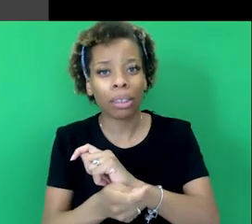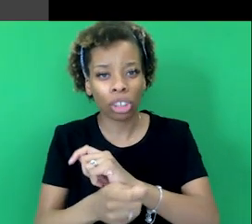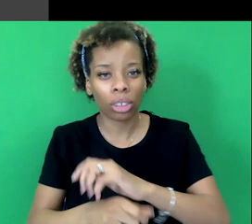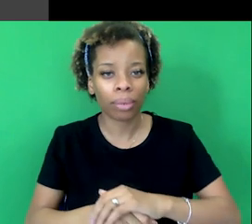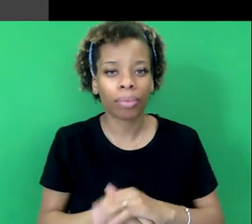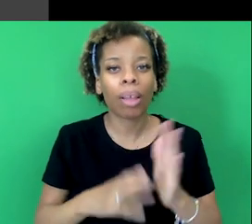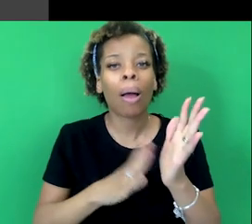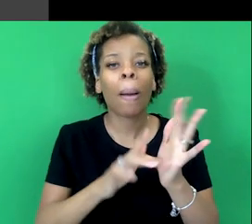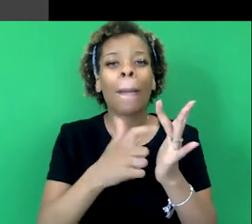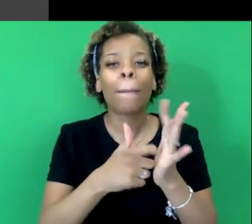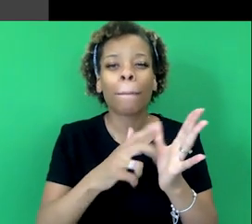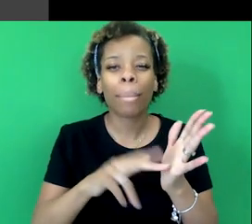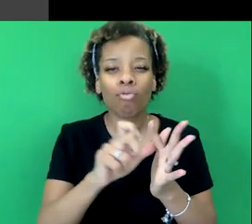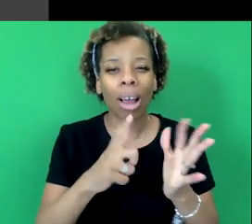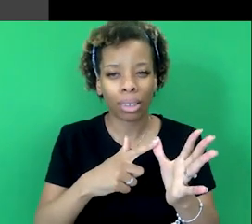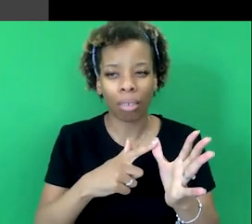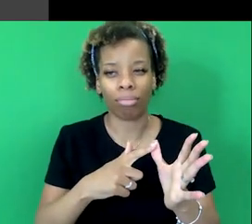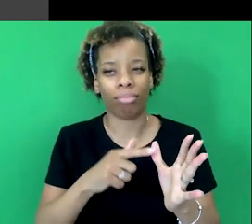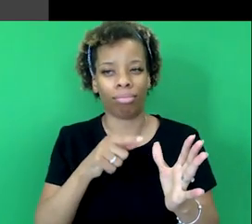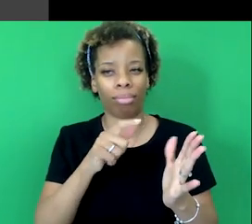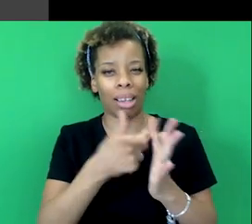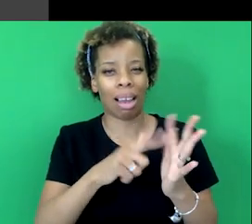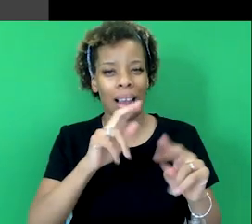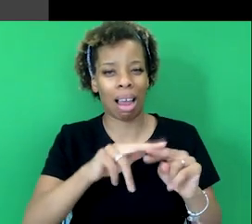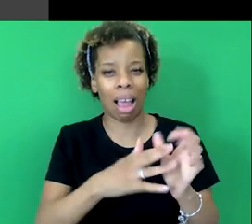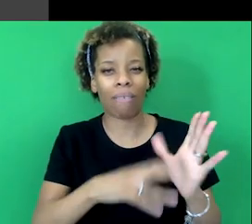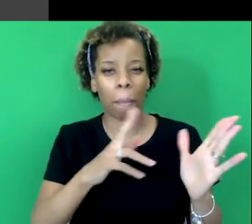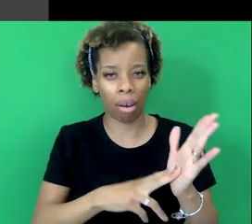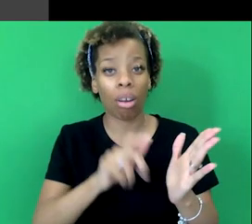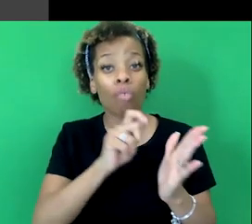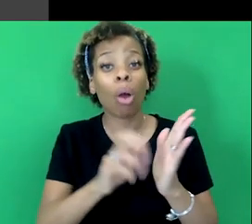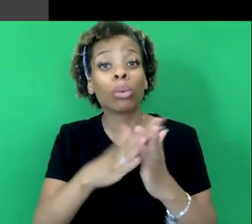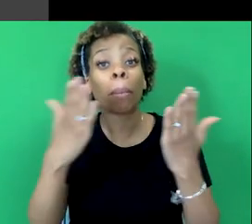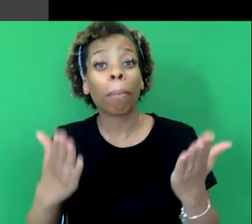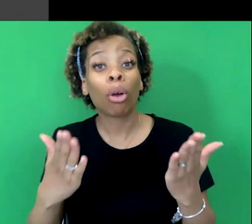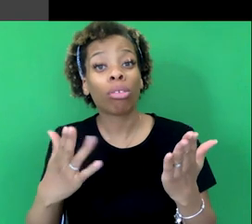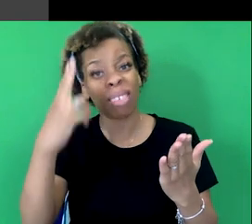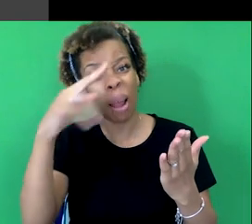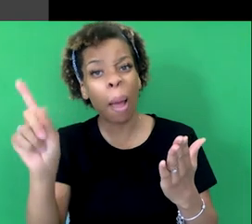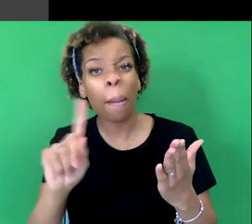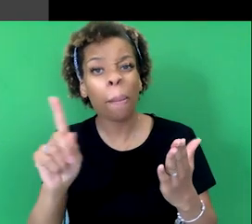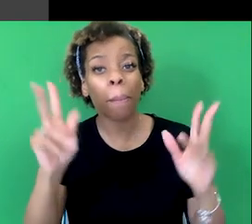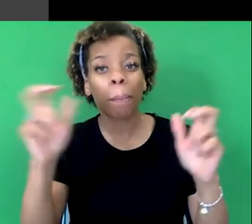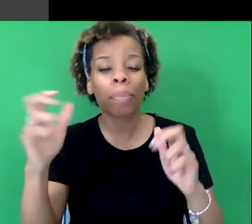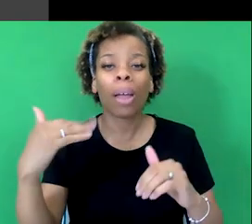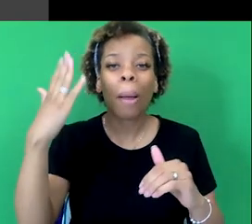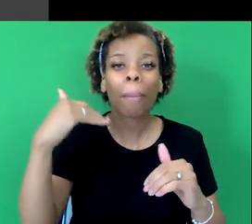Kaufman's book. She wrote a book called Black Tudors, and what we've done with the